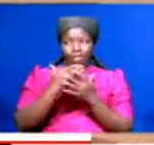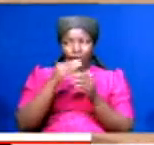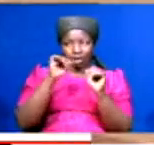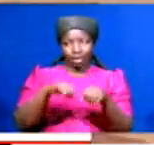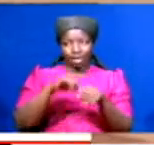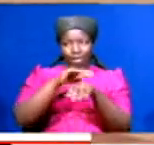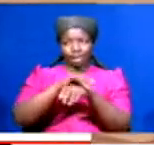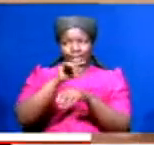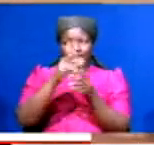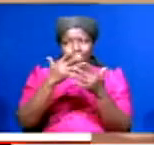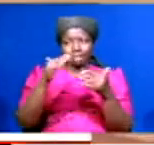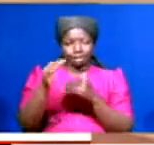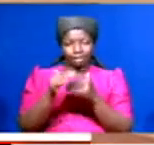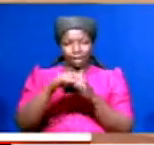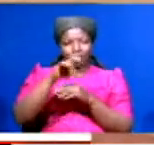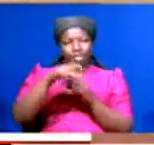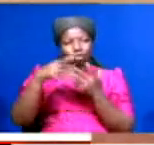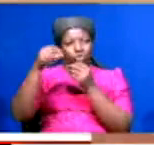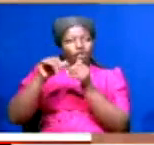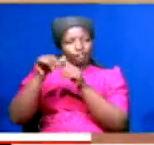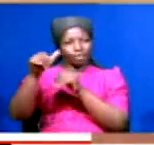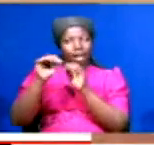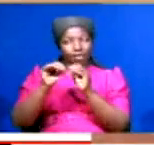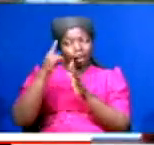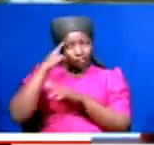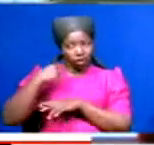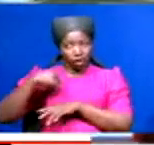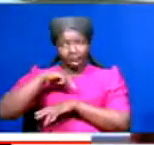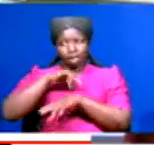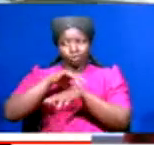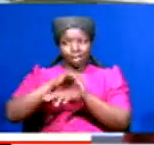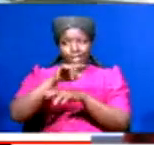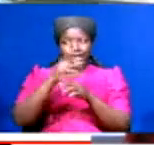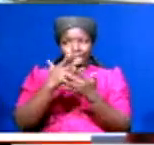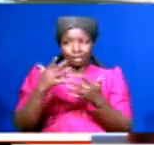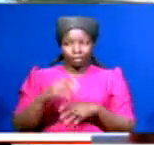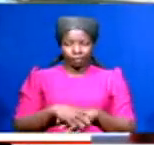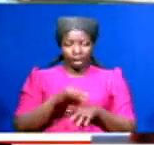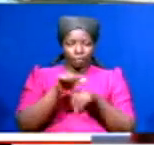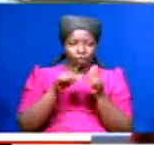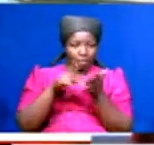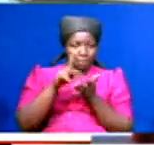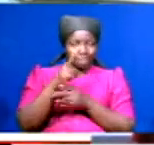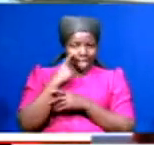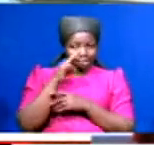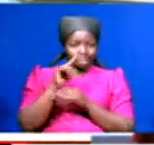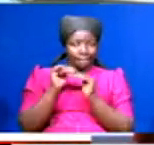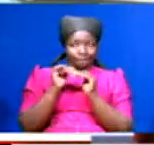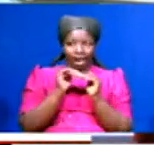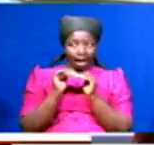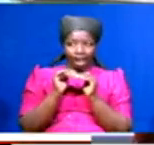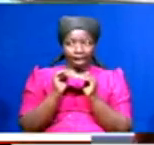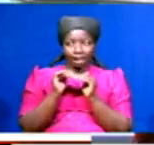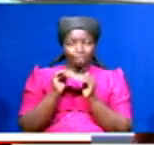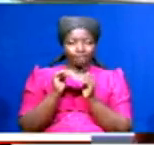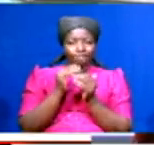sisi, haitabidi twende mbali ili tuweze kupata hizi commodities. In terms of price, mimi naona it's fair, ni fair, pocket